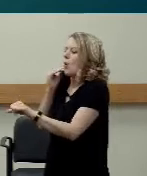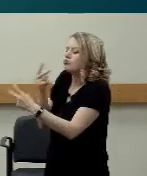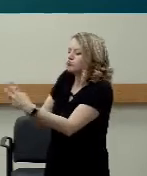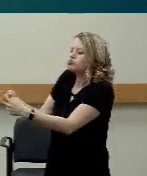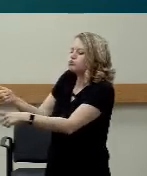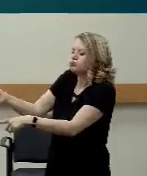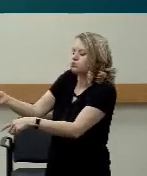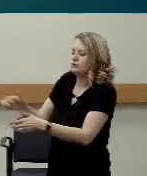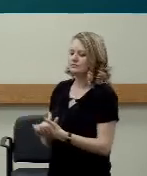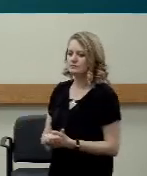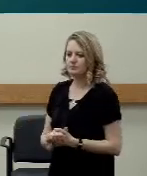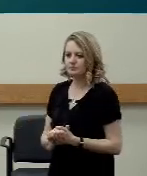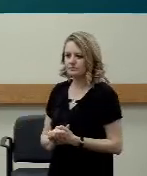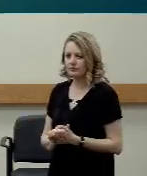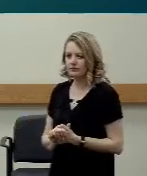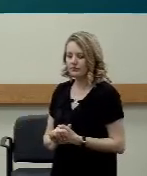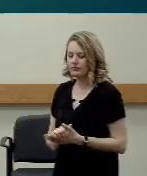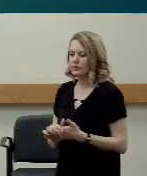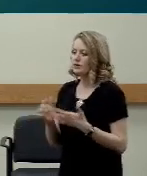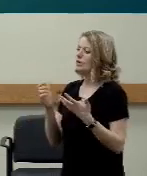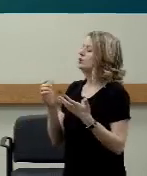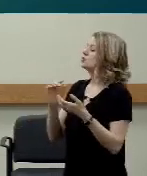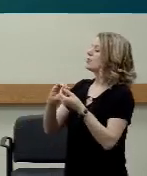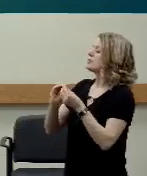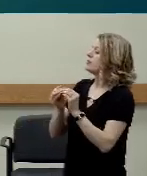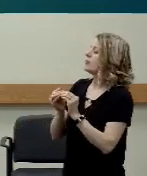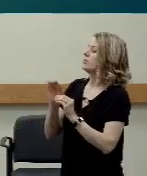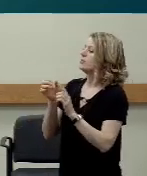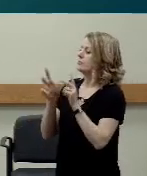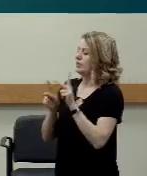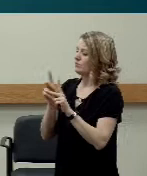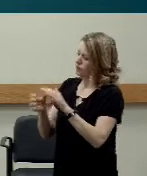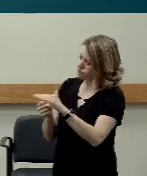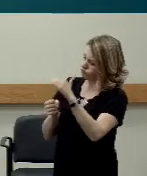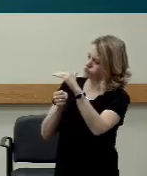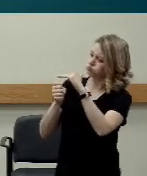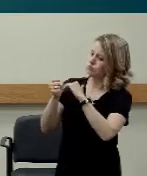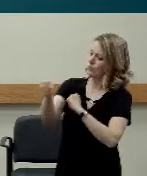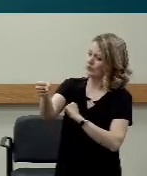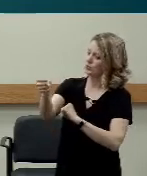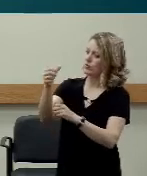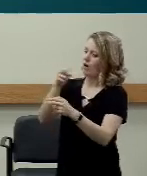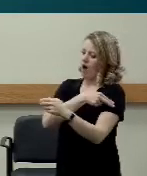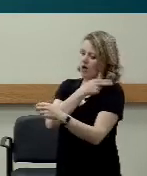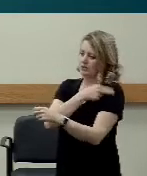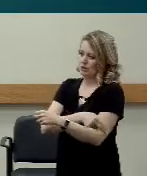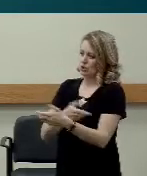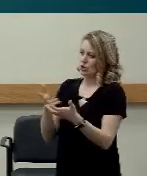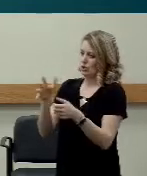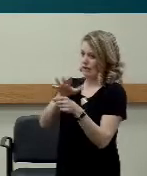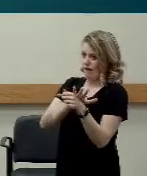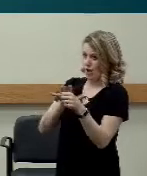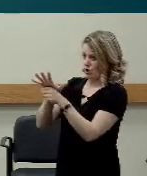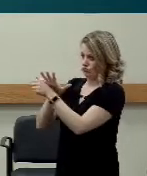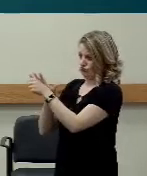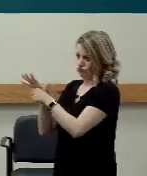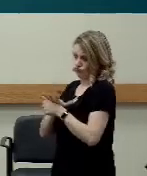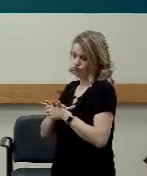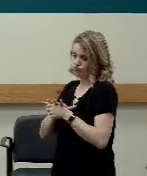the number of COVID-19 hospitalizations in our areas, in our regions,